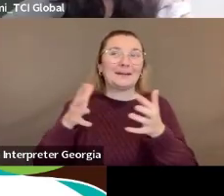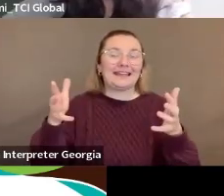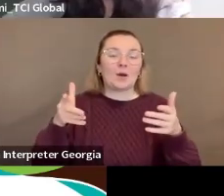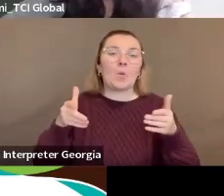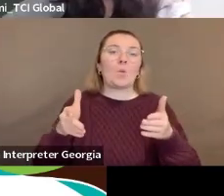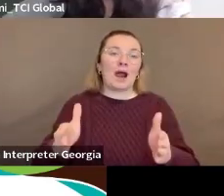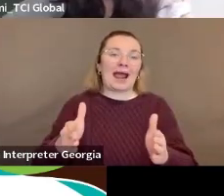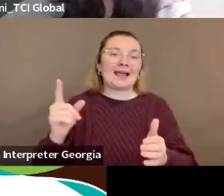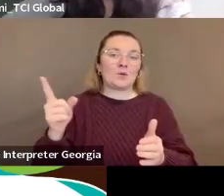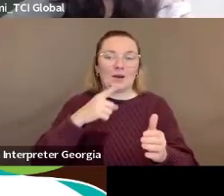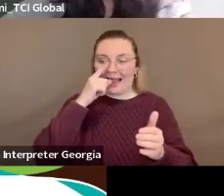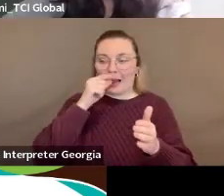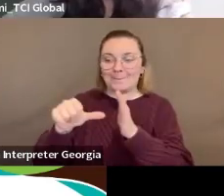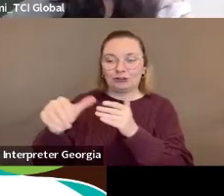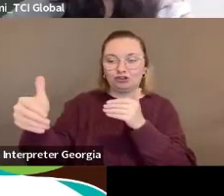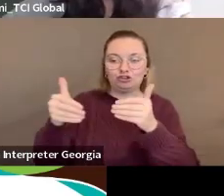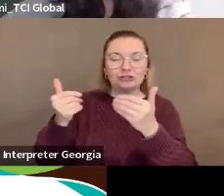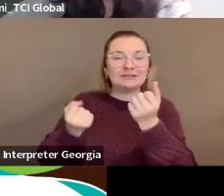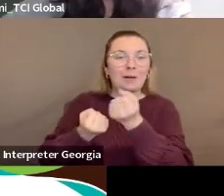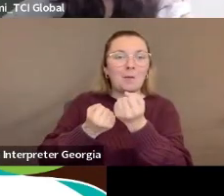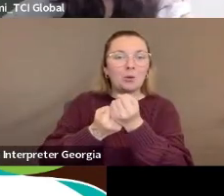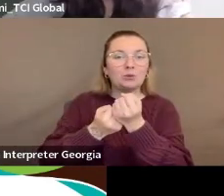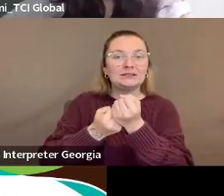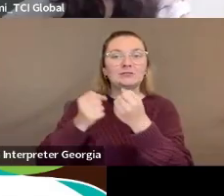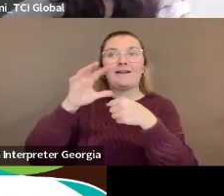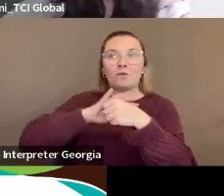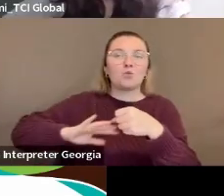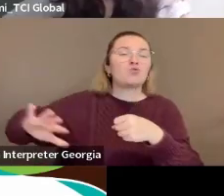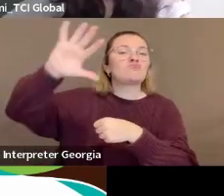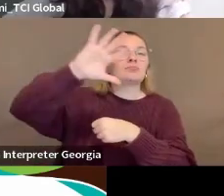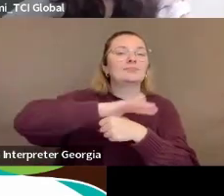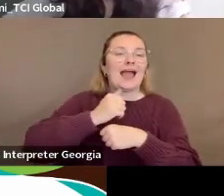we partner with our partner governments in the region,